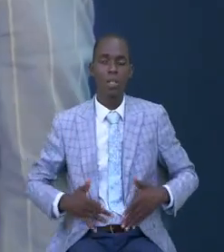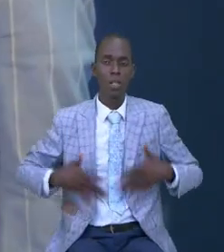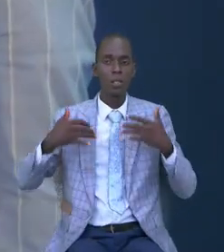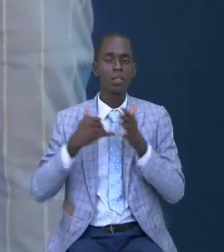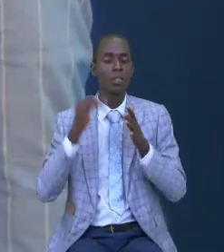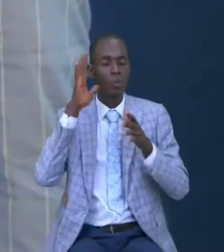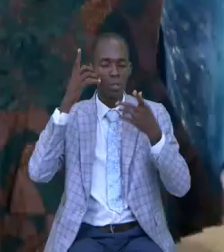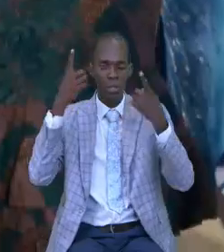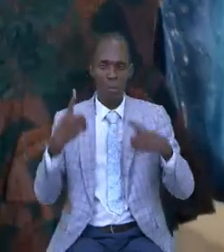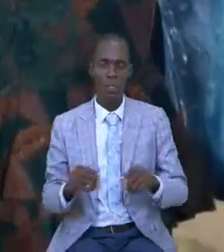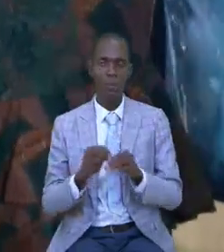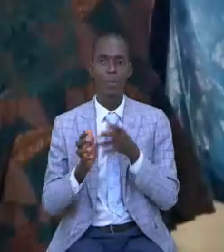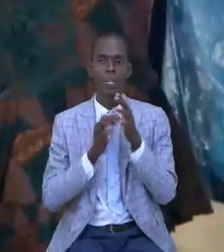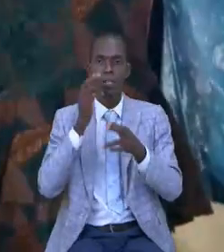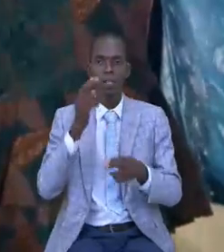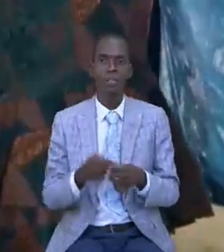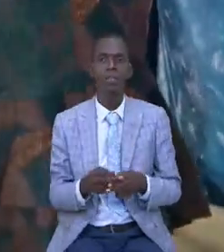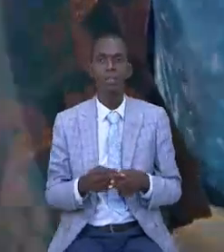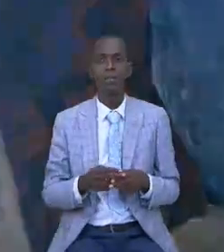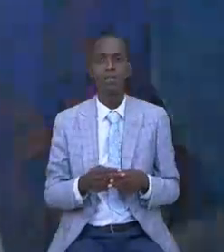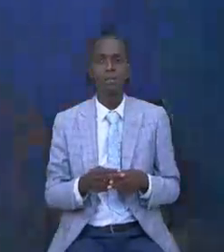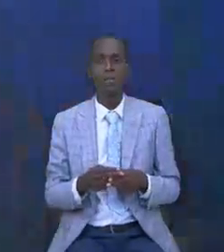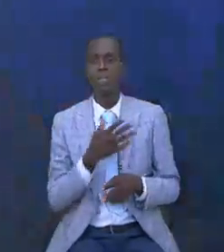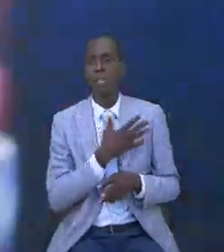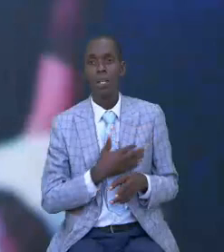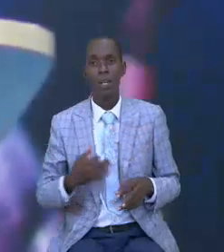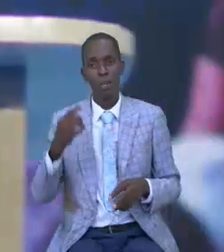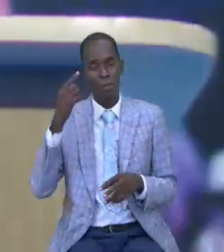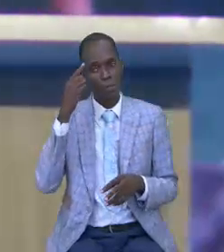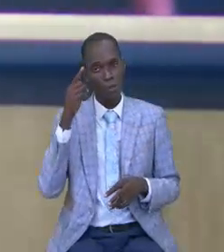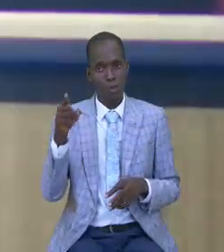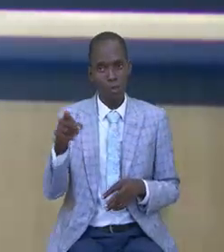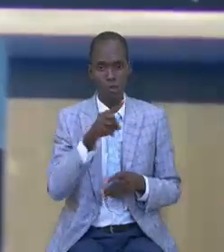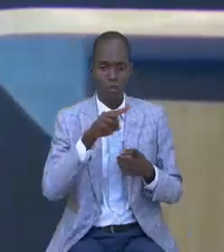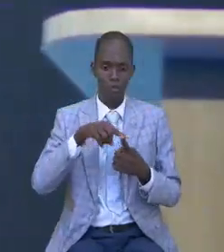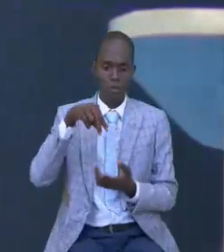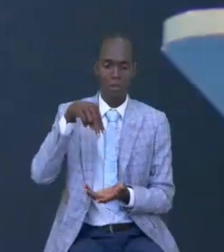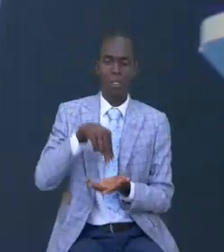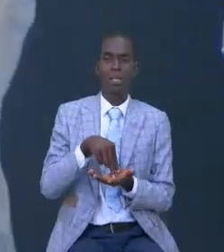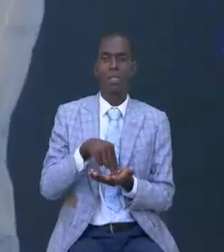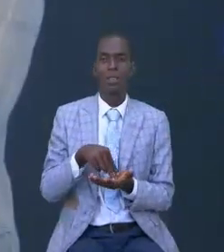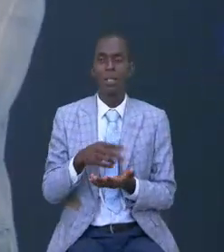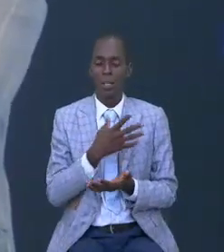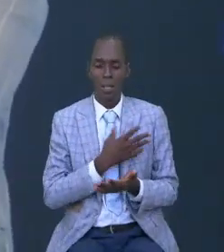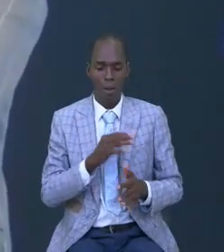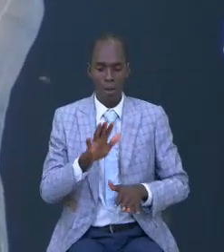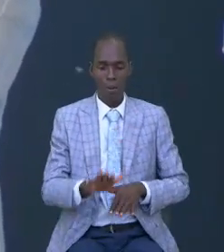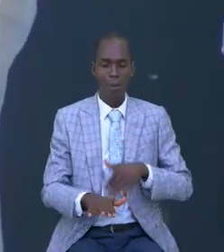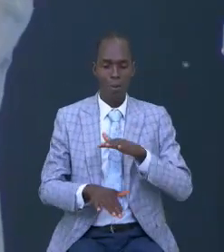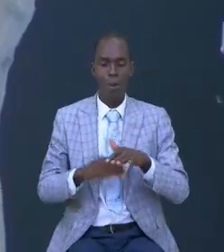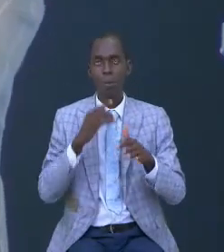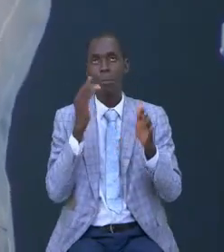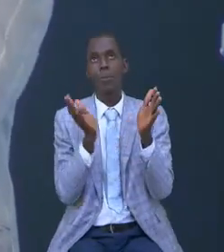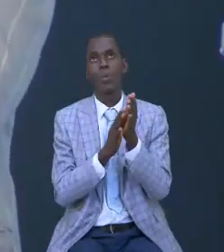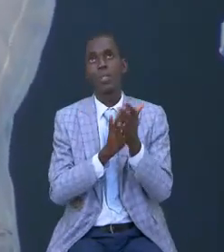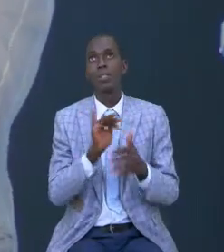shall come to pass. And for you to stand and walk, praising